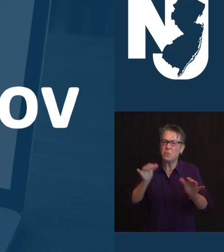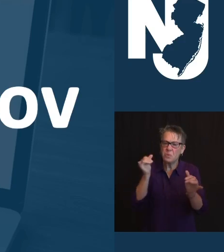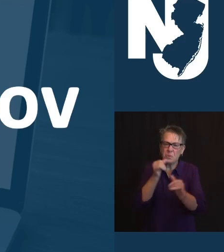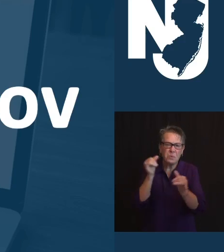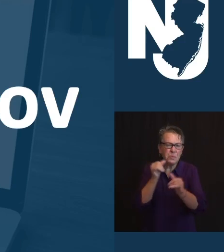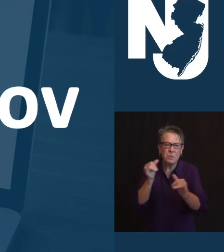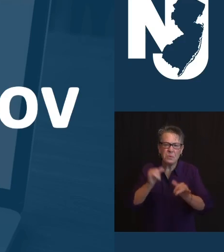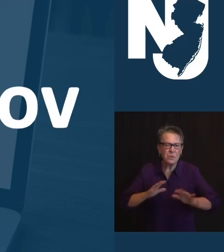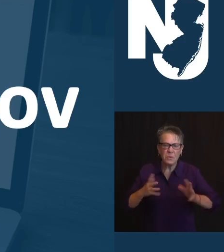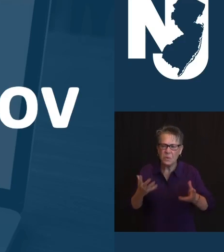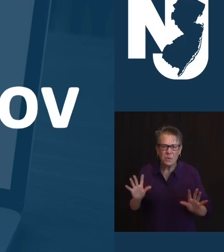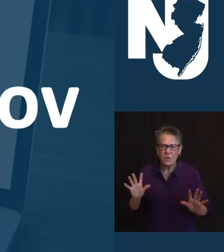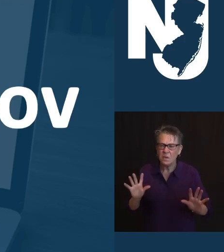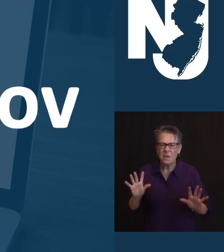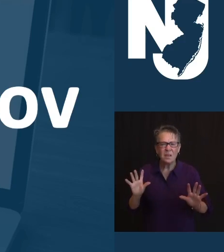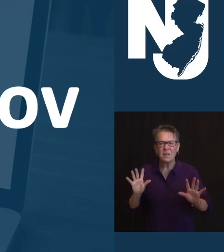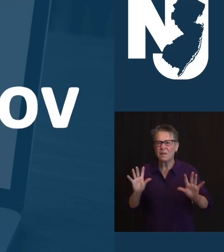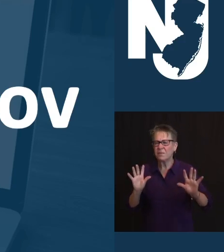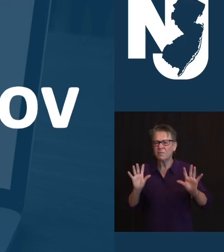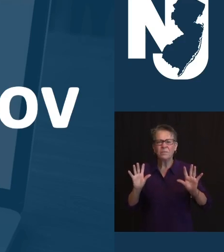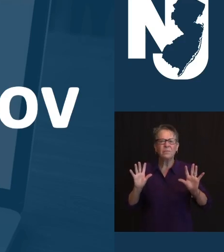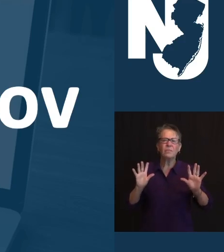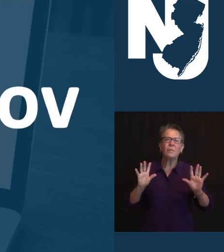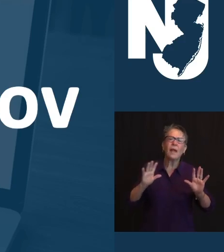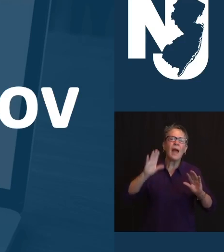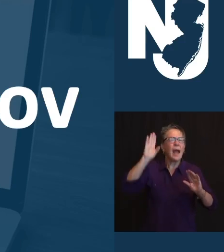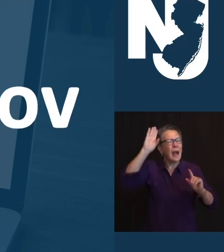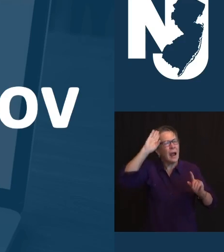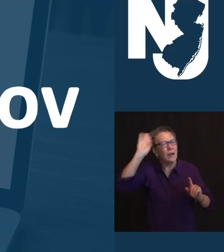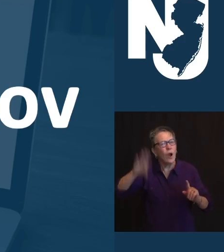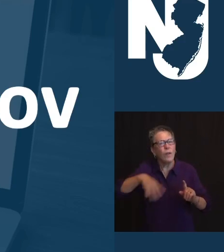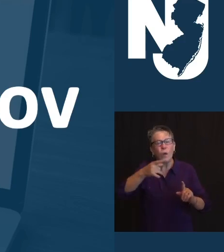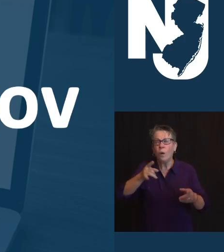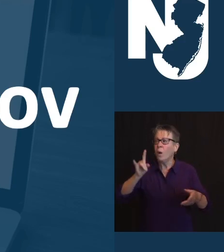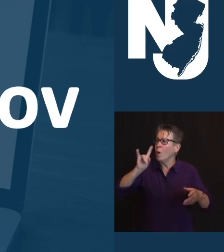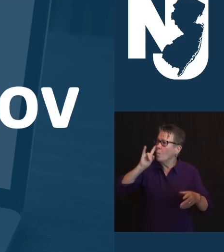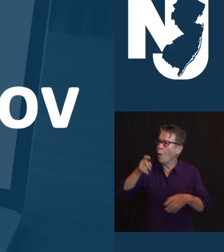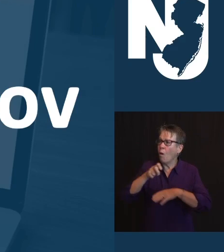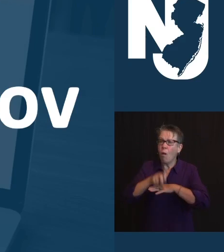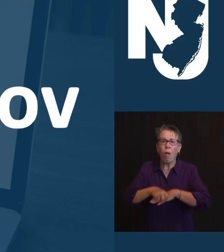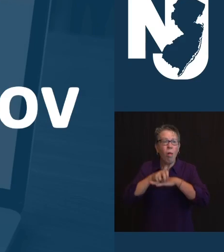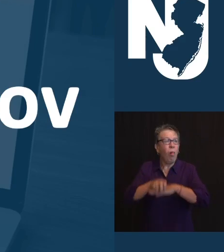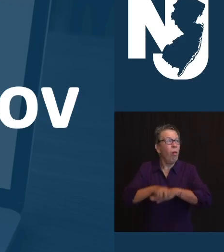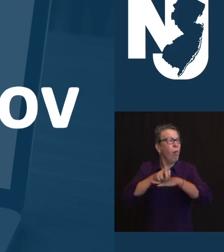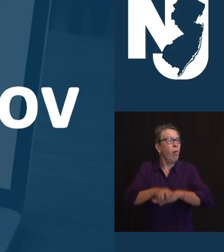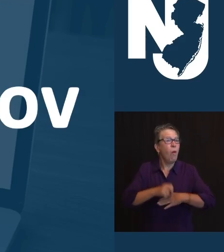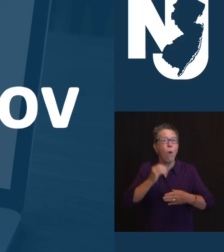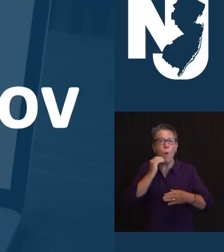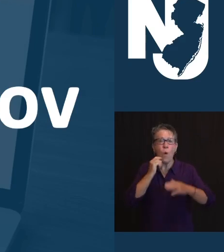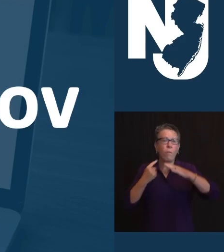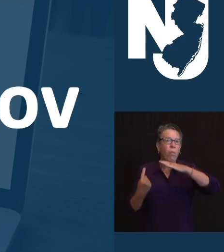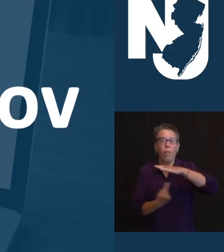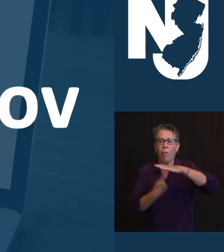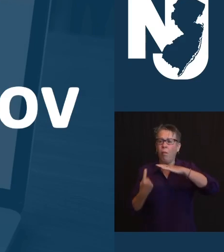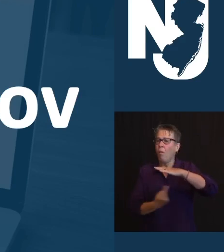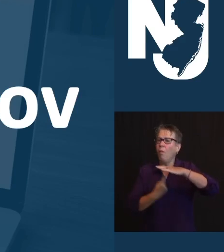masking, especially as the weather cools and we're drawn back indoors where we know this virus is even more dangerous.